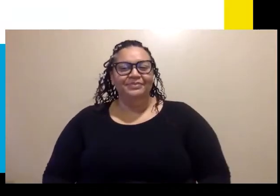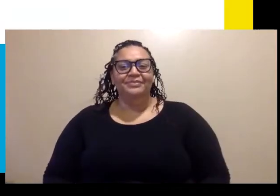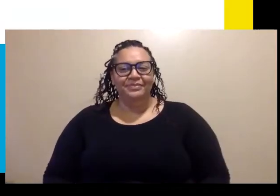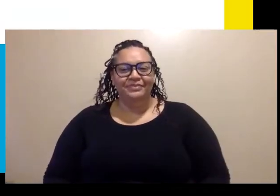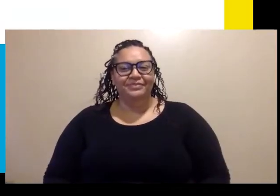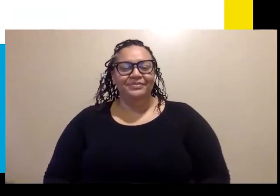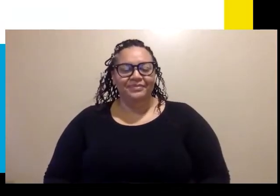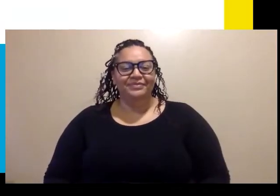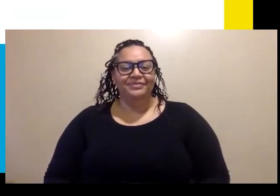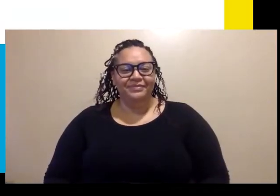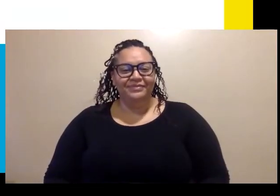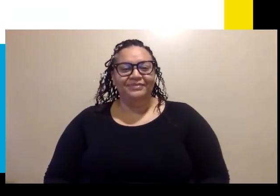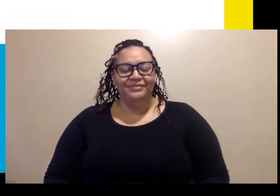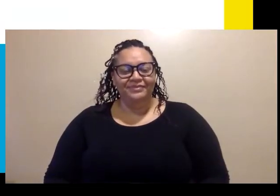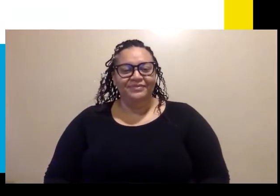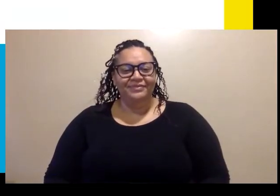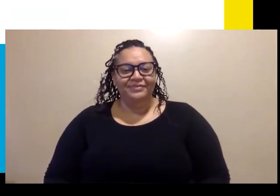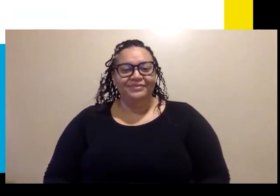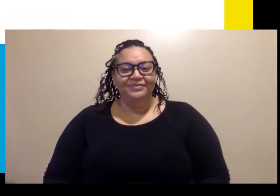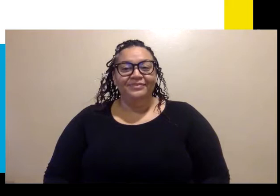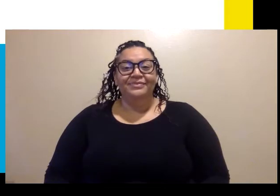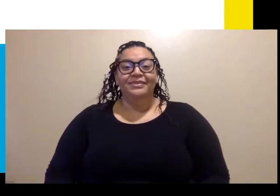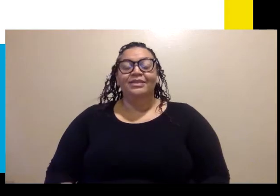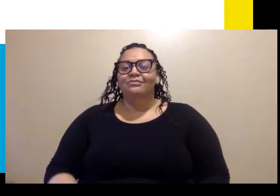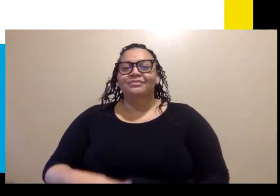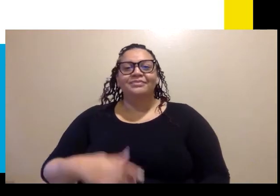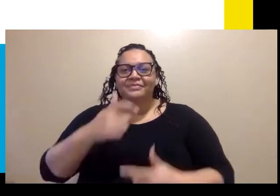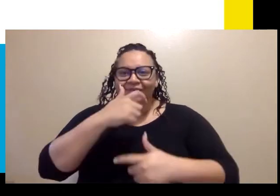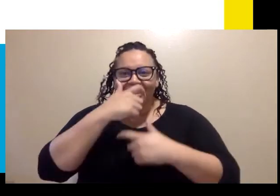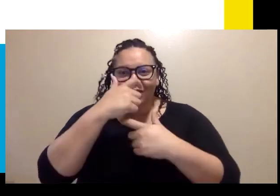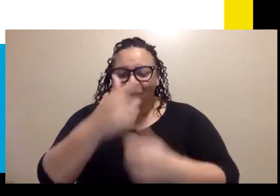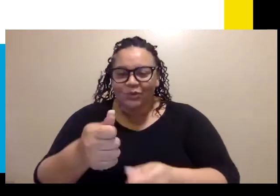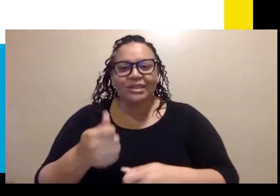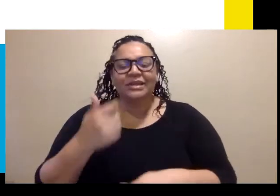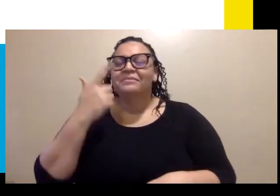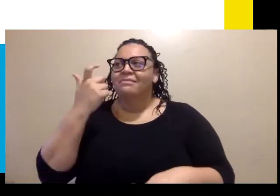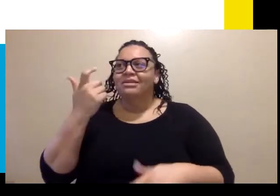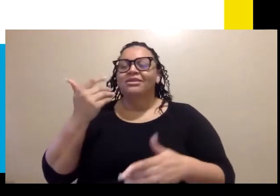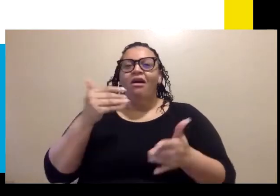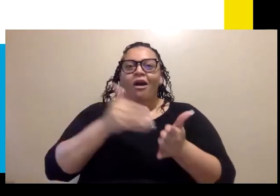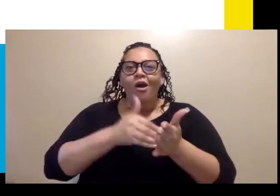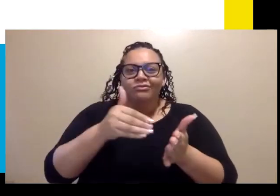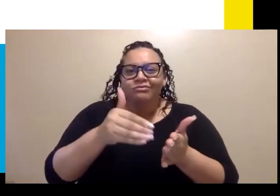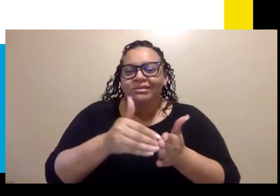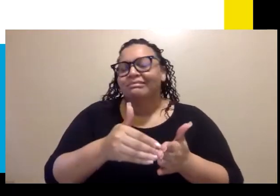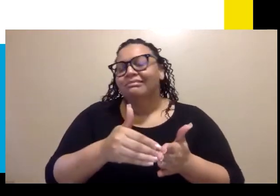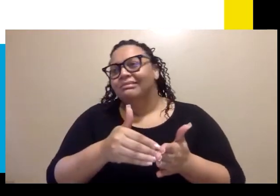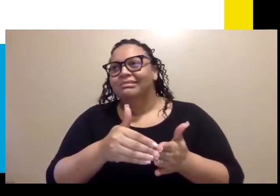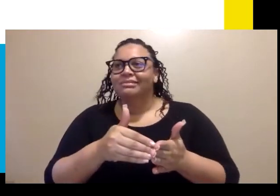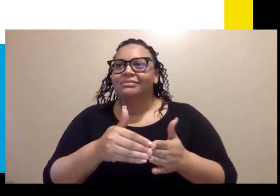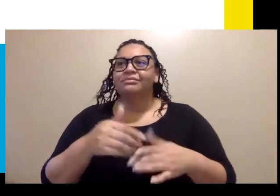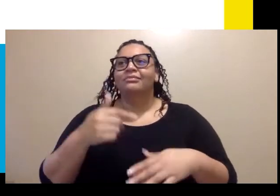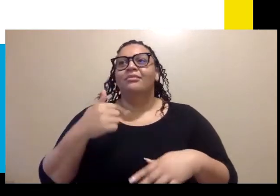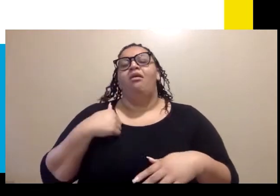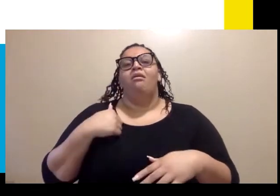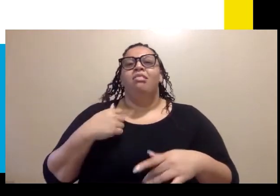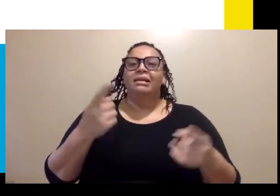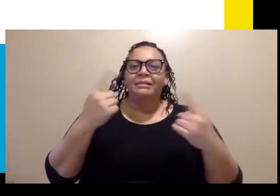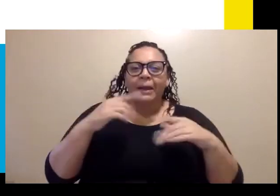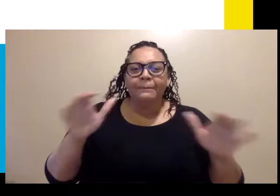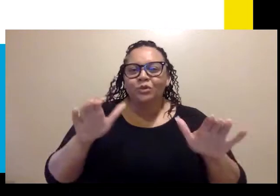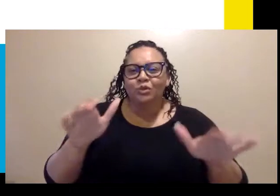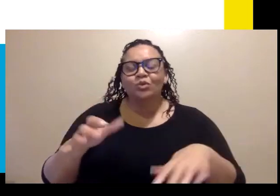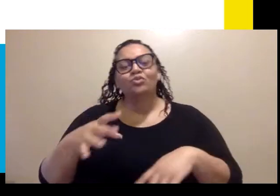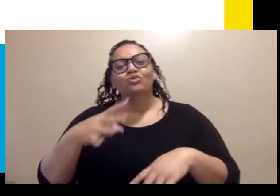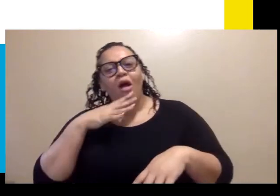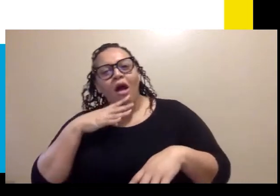Yeah, it's so interesting because so often I'll come and do talks and